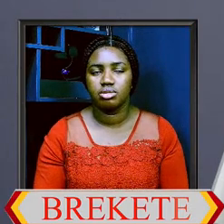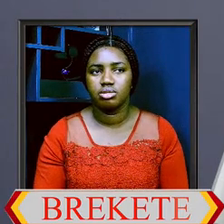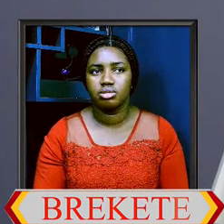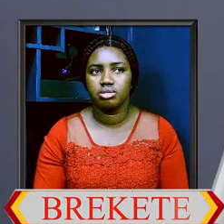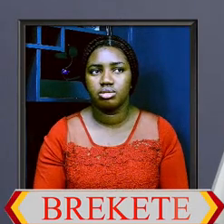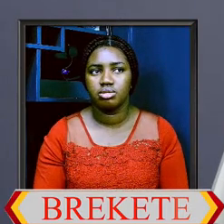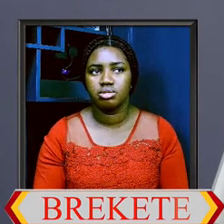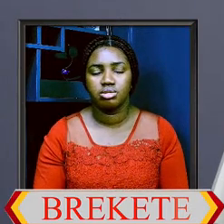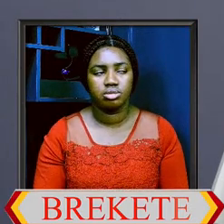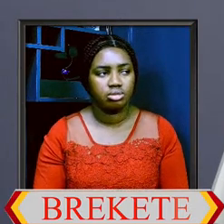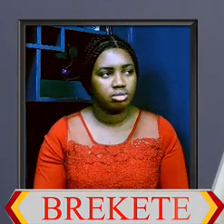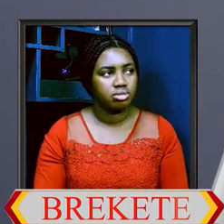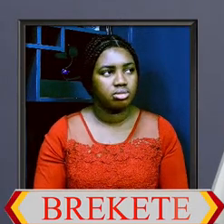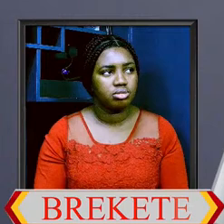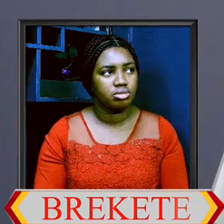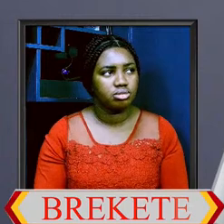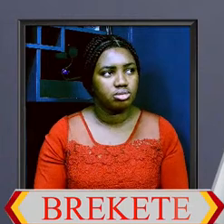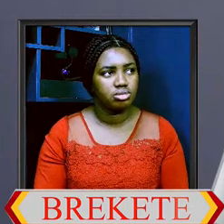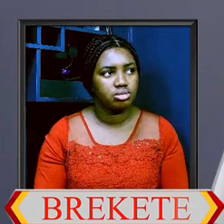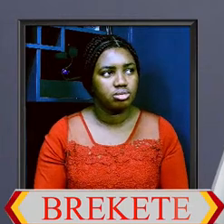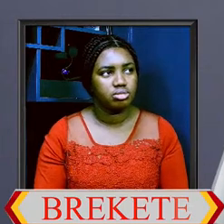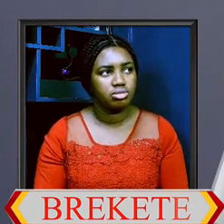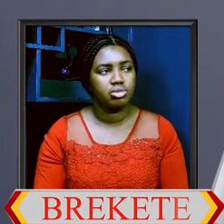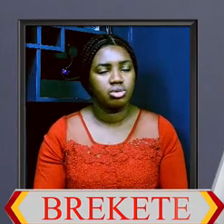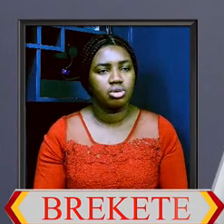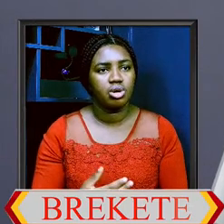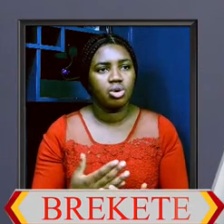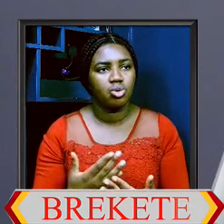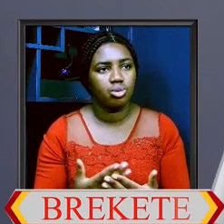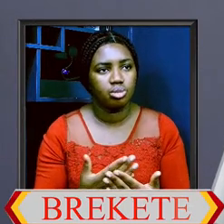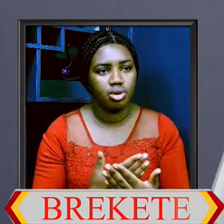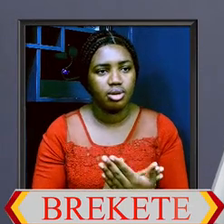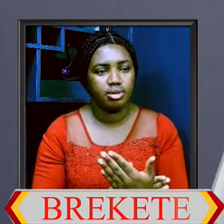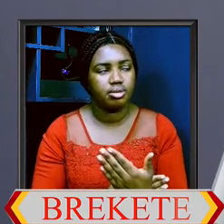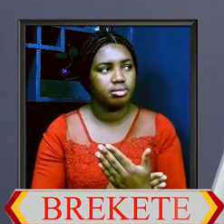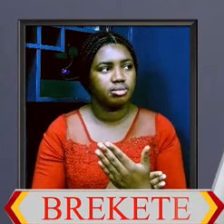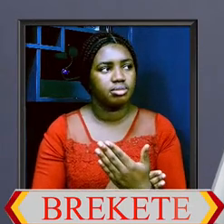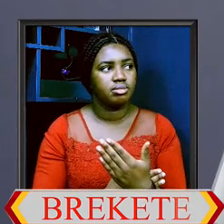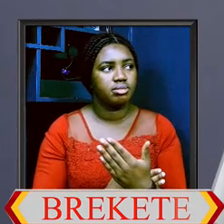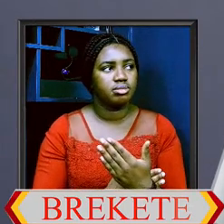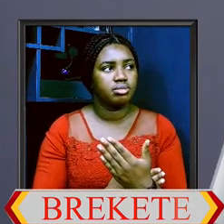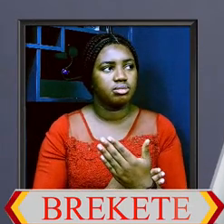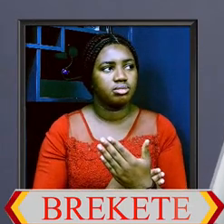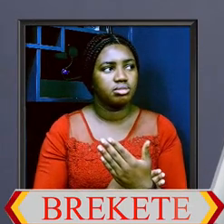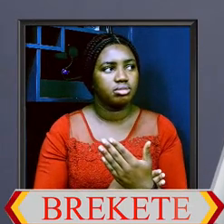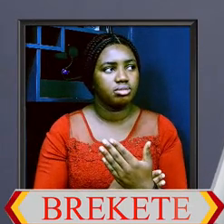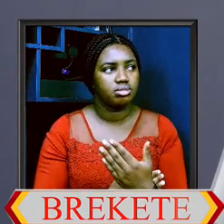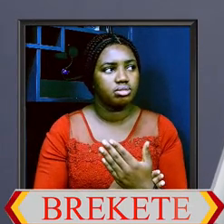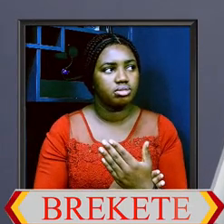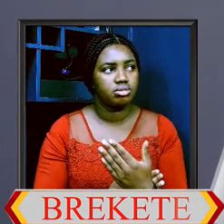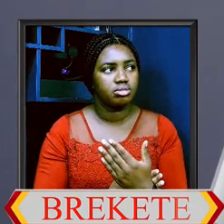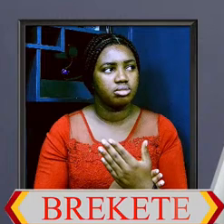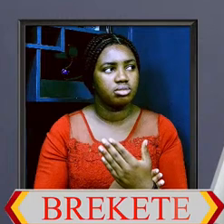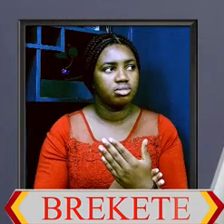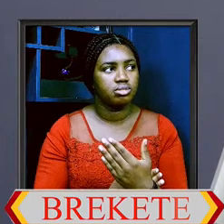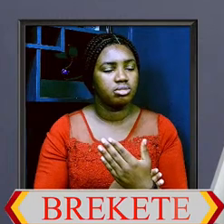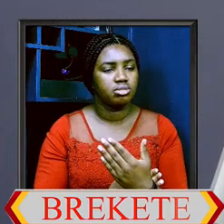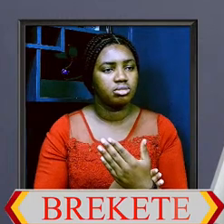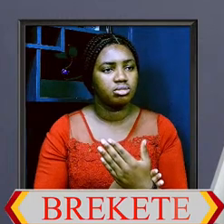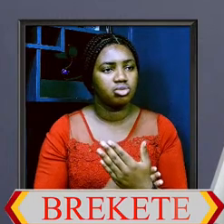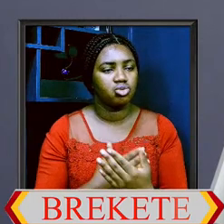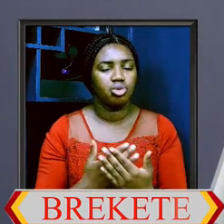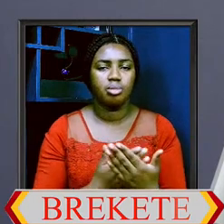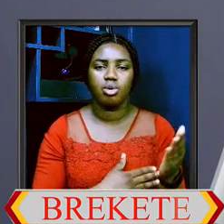morning hello good morning good morning where from Good